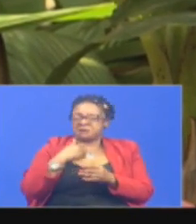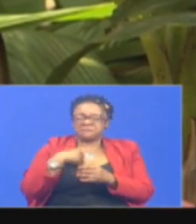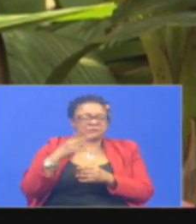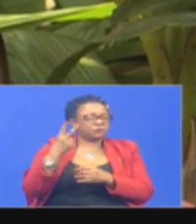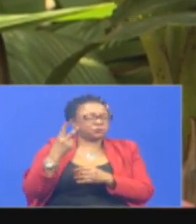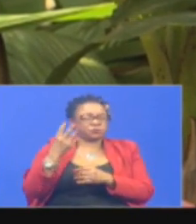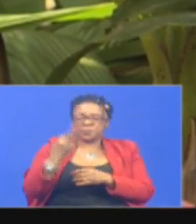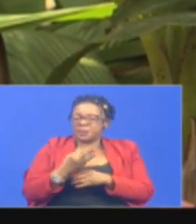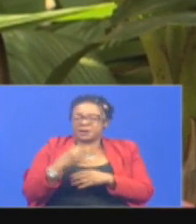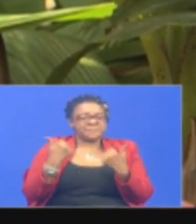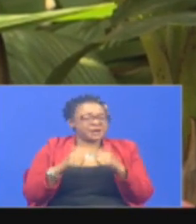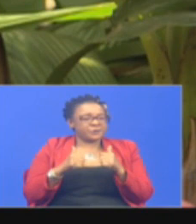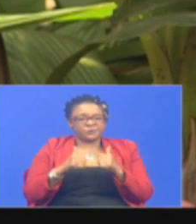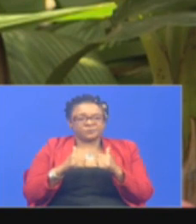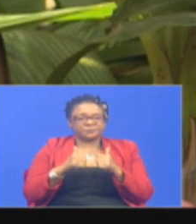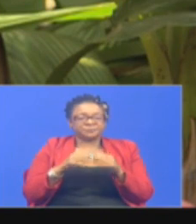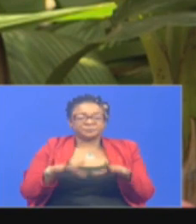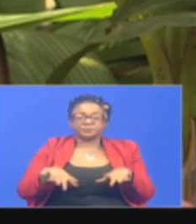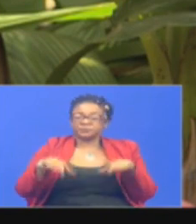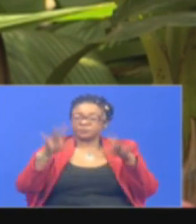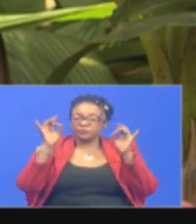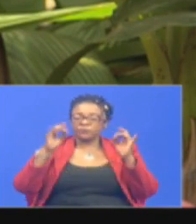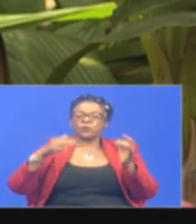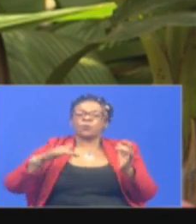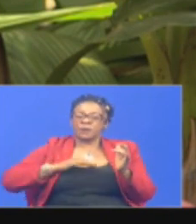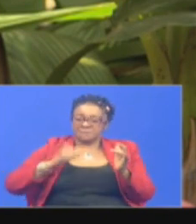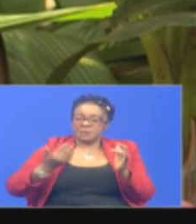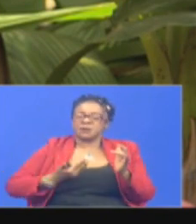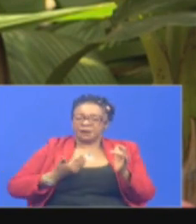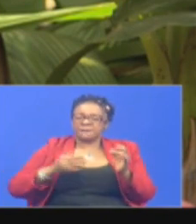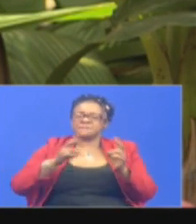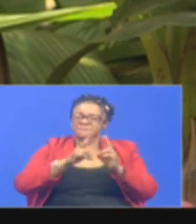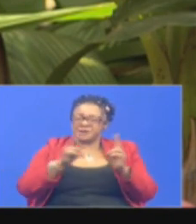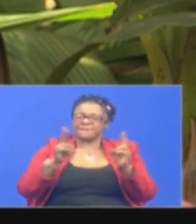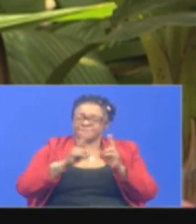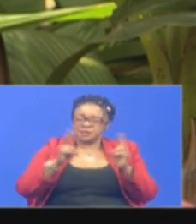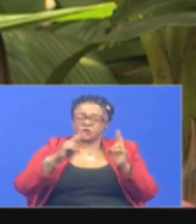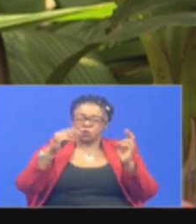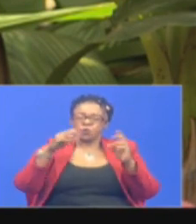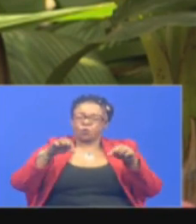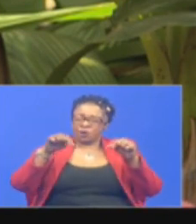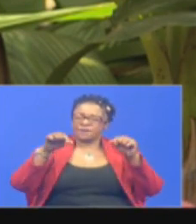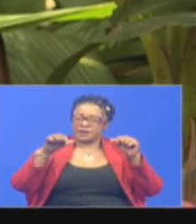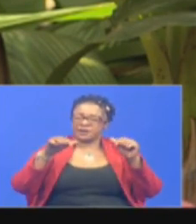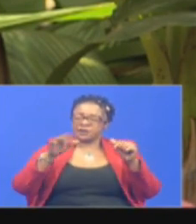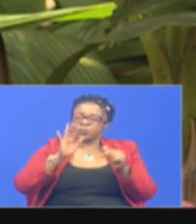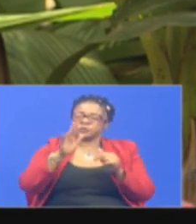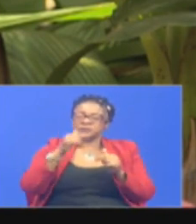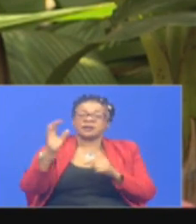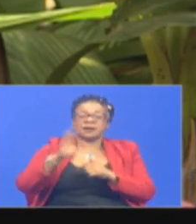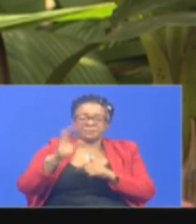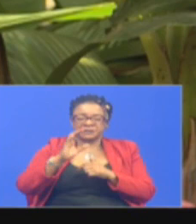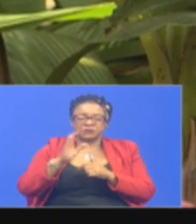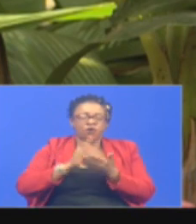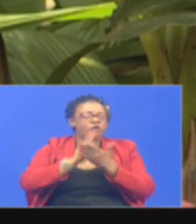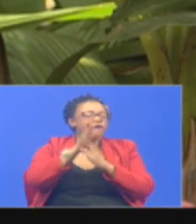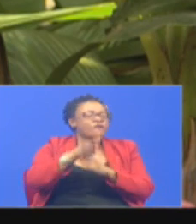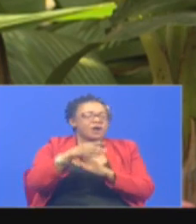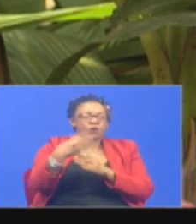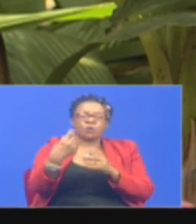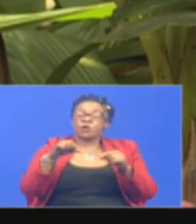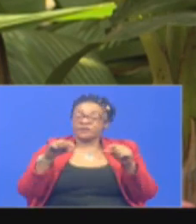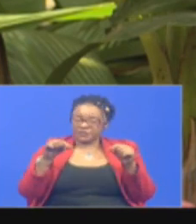rule, you will find that the women are very, very qualified. The women who sit in cabinet are overqualified, you